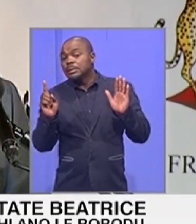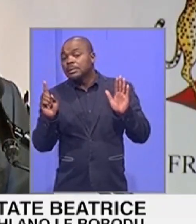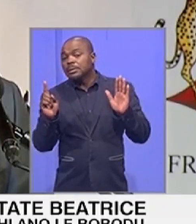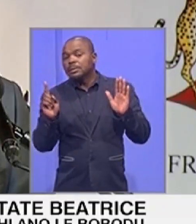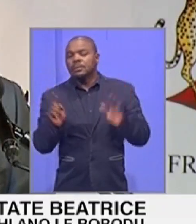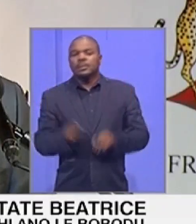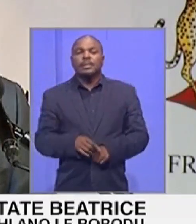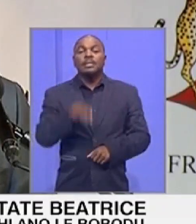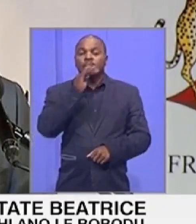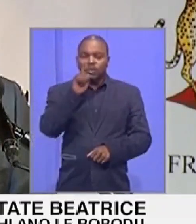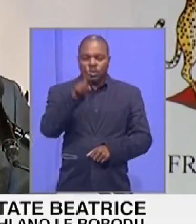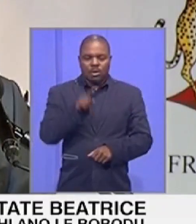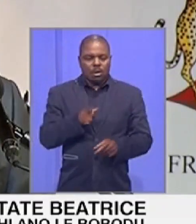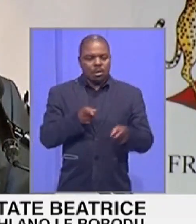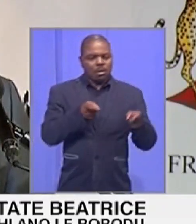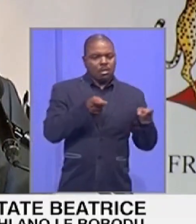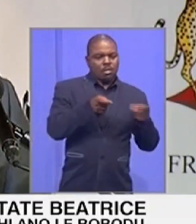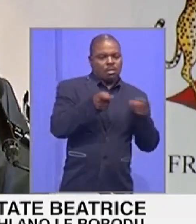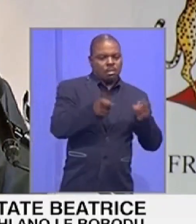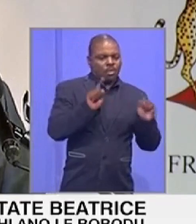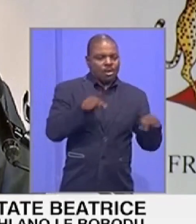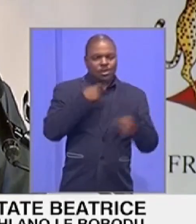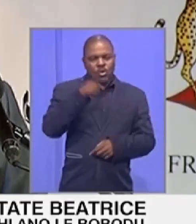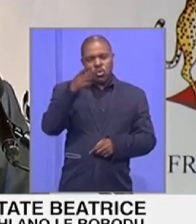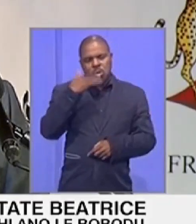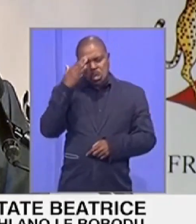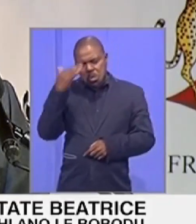govern through headache.